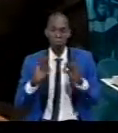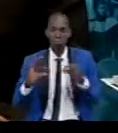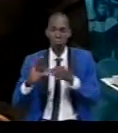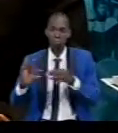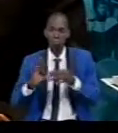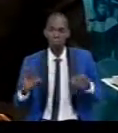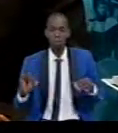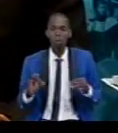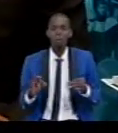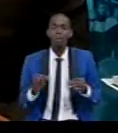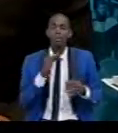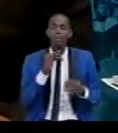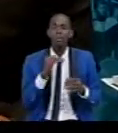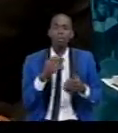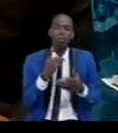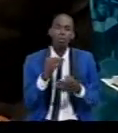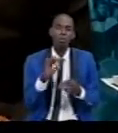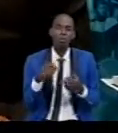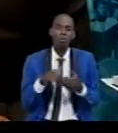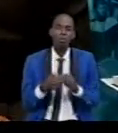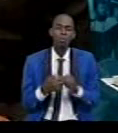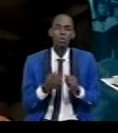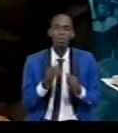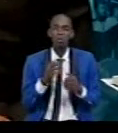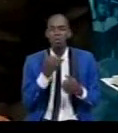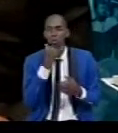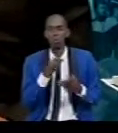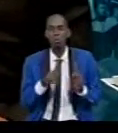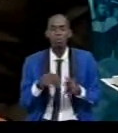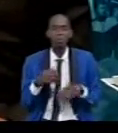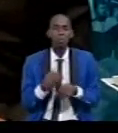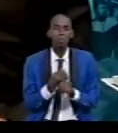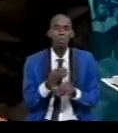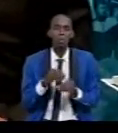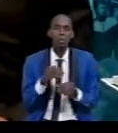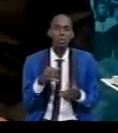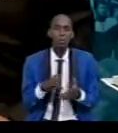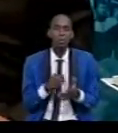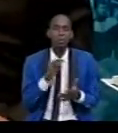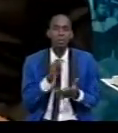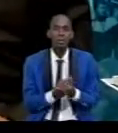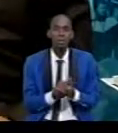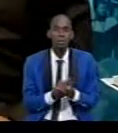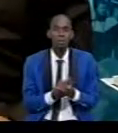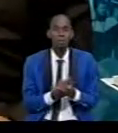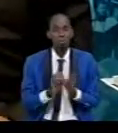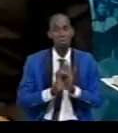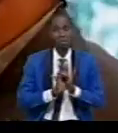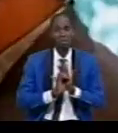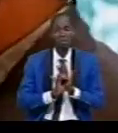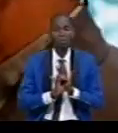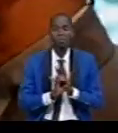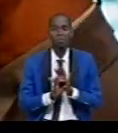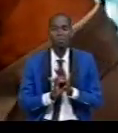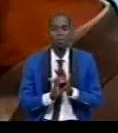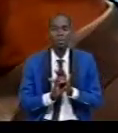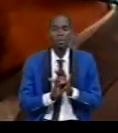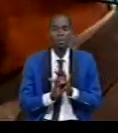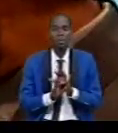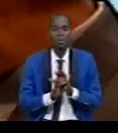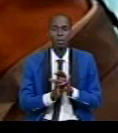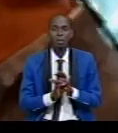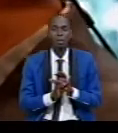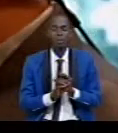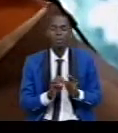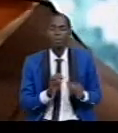if they just use raw translations, the colloquialisms get messed up. And so, for instance, I'm an American, I use